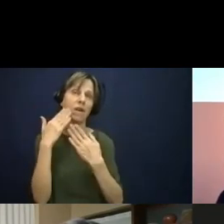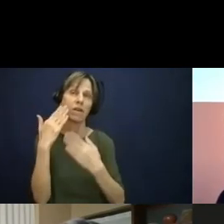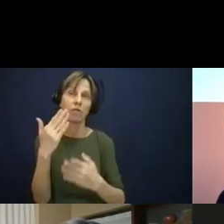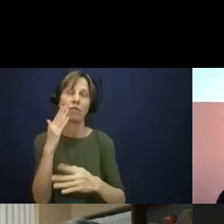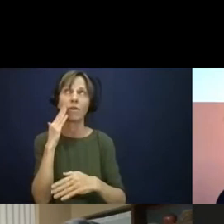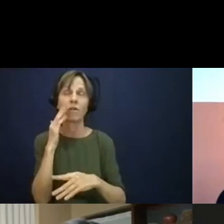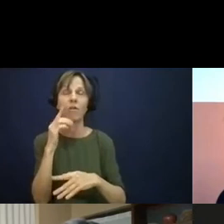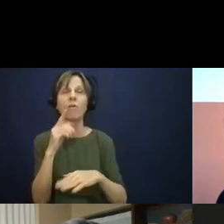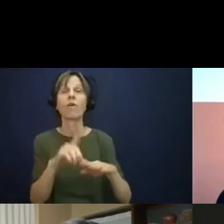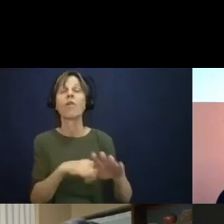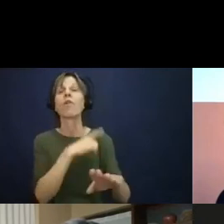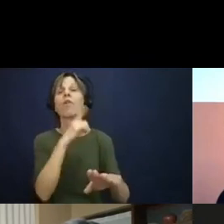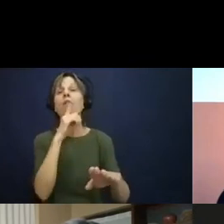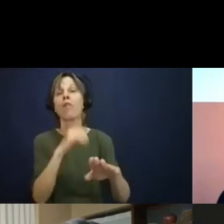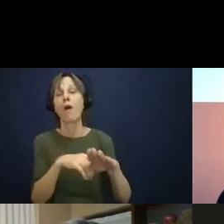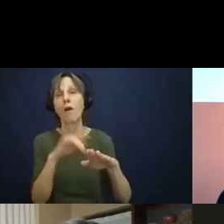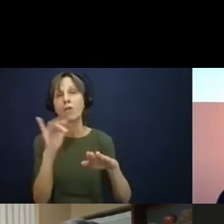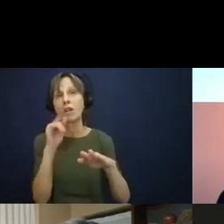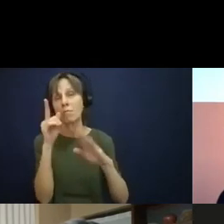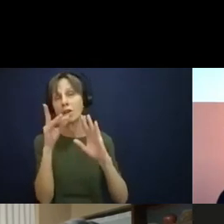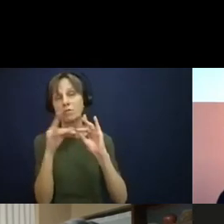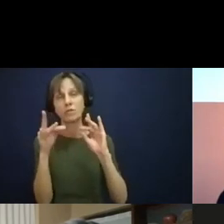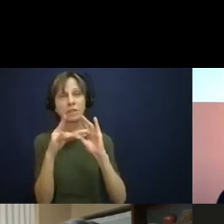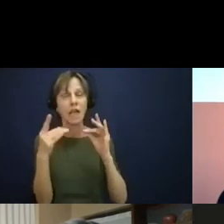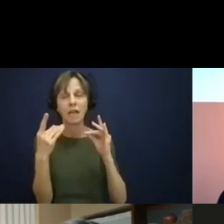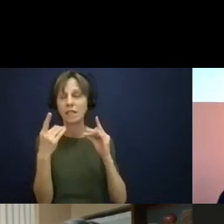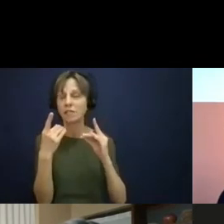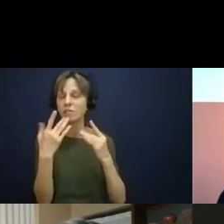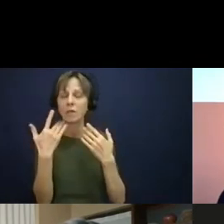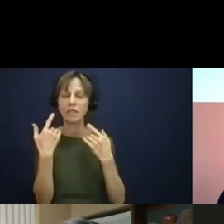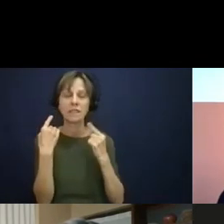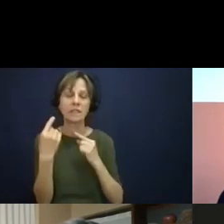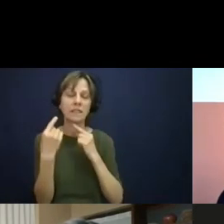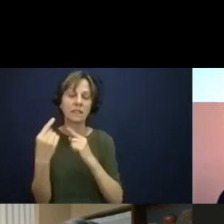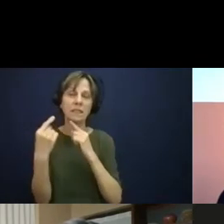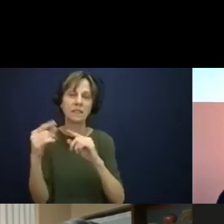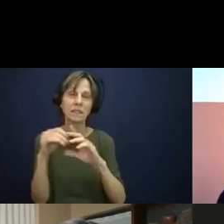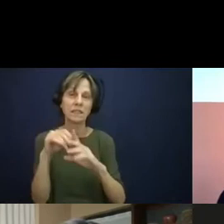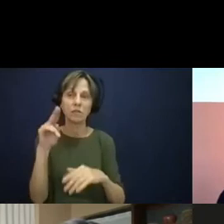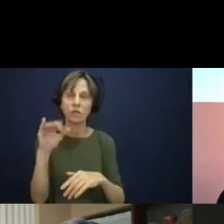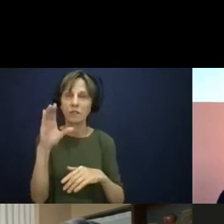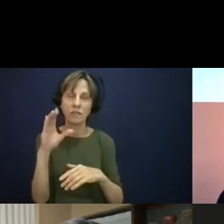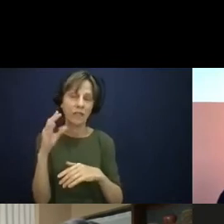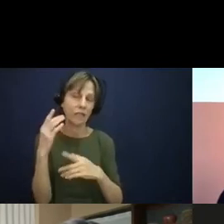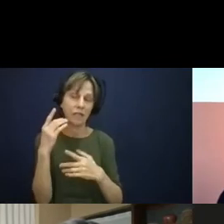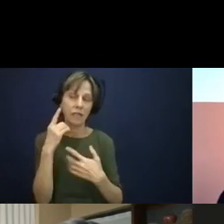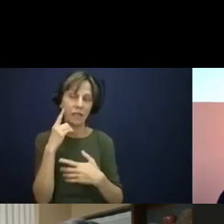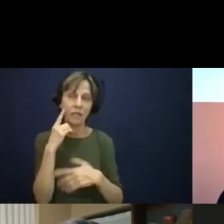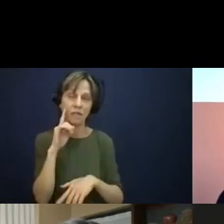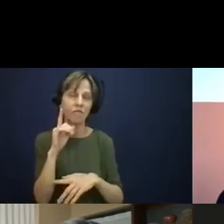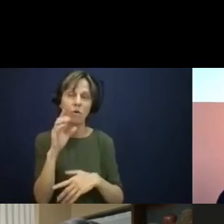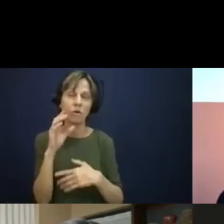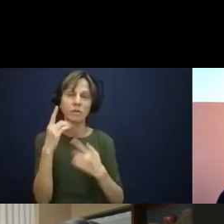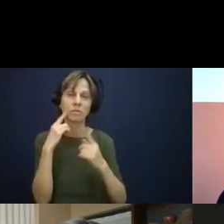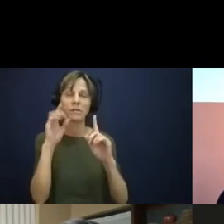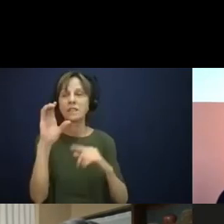said, been holding down this fight in New York City and pushing the envelope from CIT and beyond to this